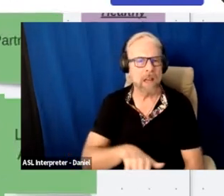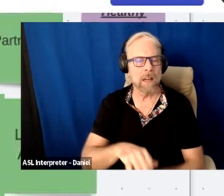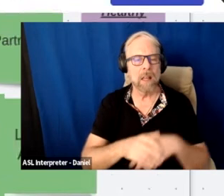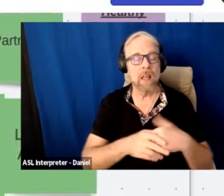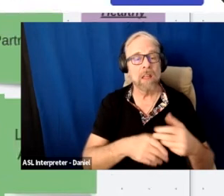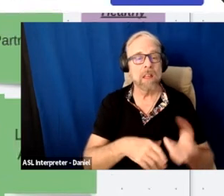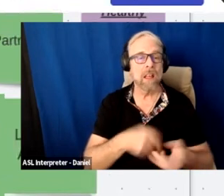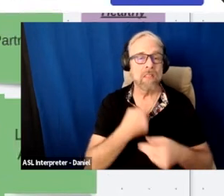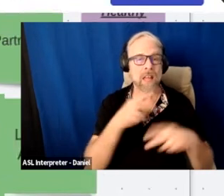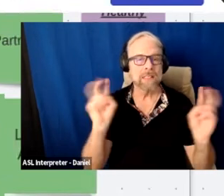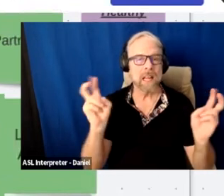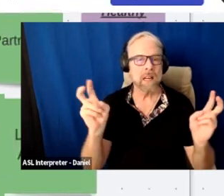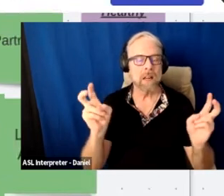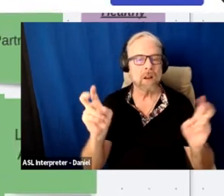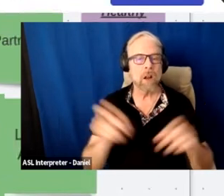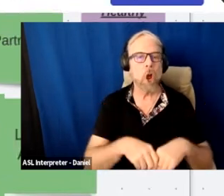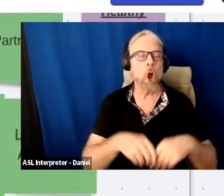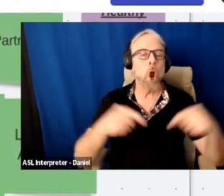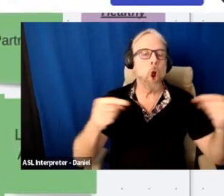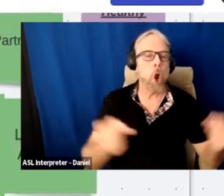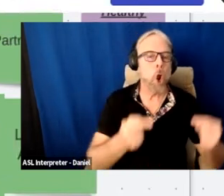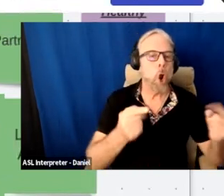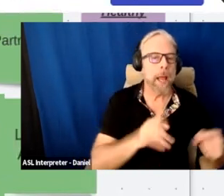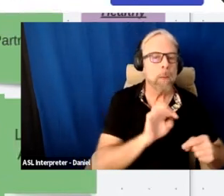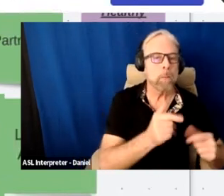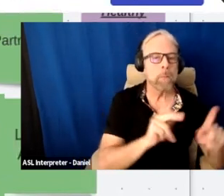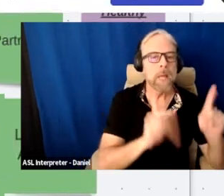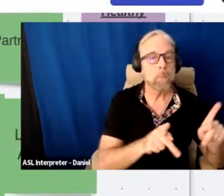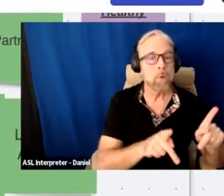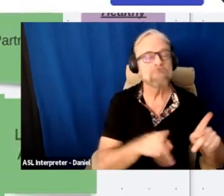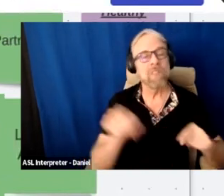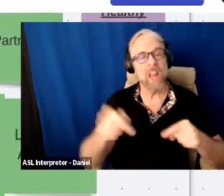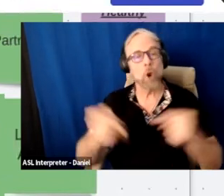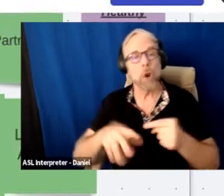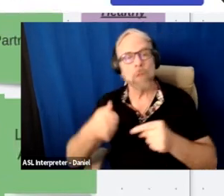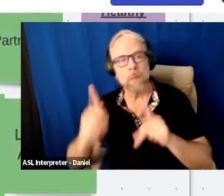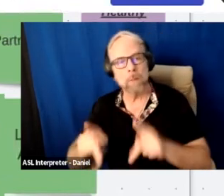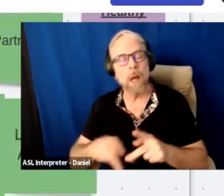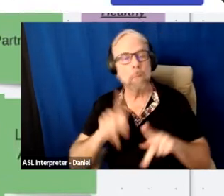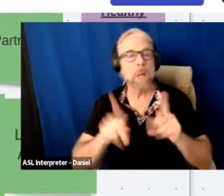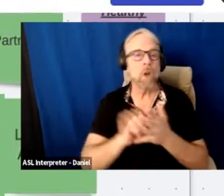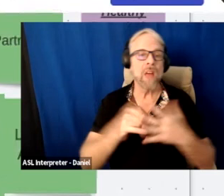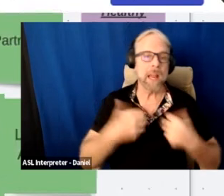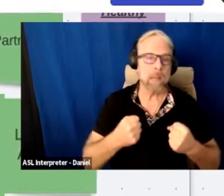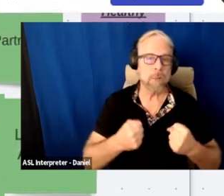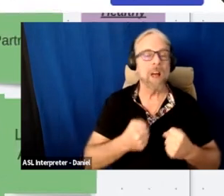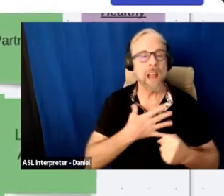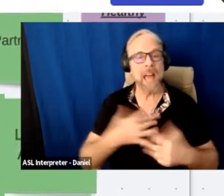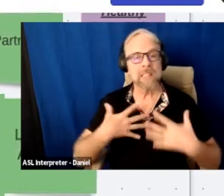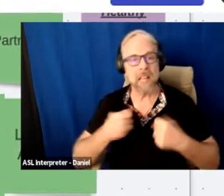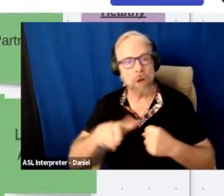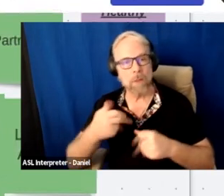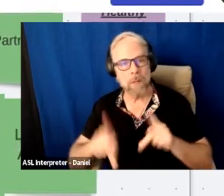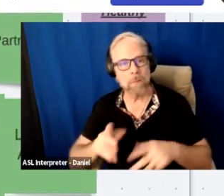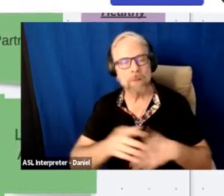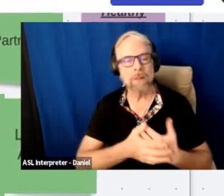saying, hurting people hurt people, right? So people who are hurting end up hurting other people. And then people who are healed like to help heal other people. So I think that we